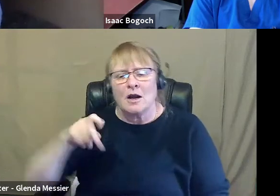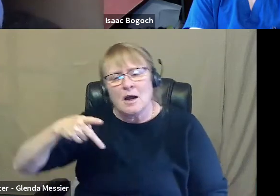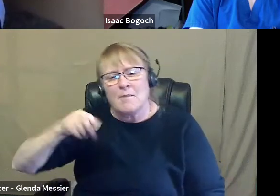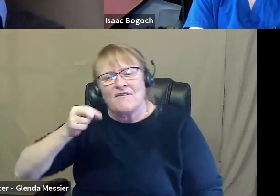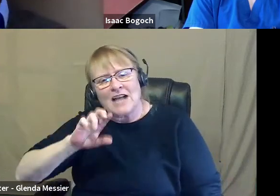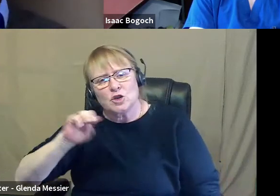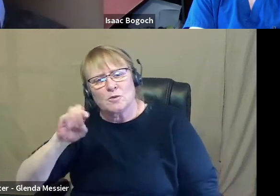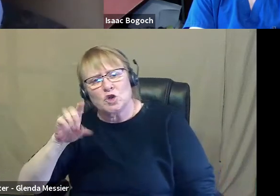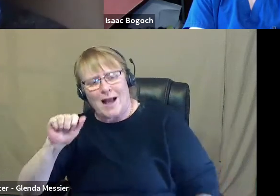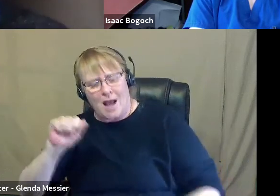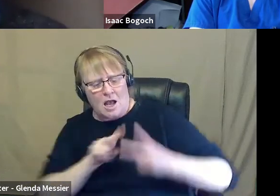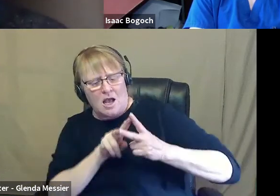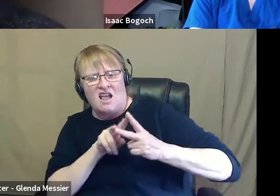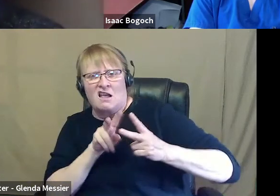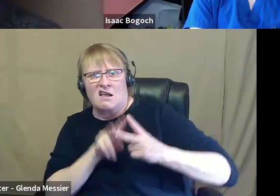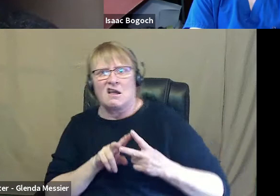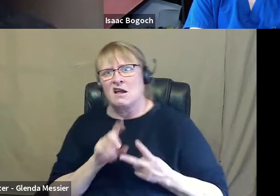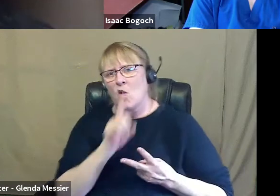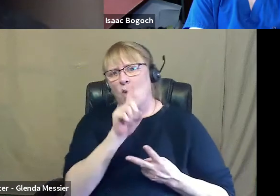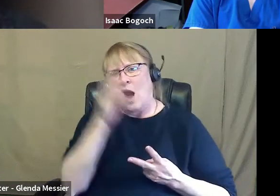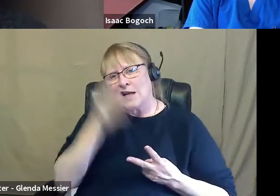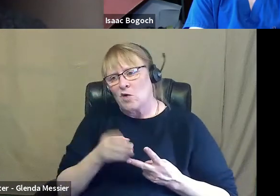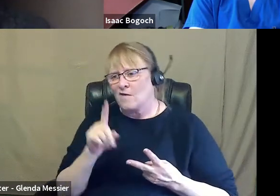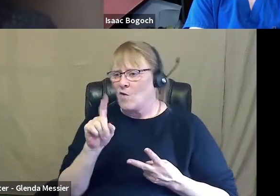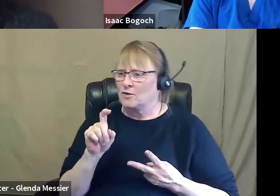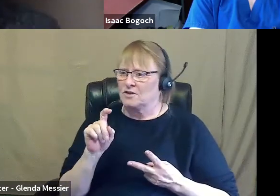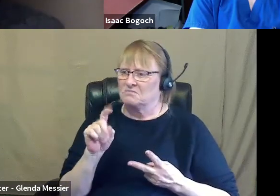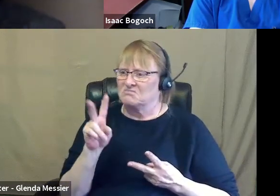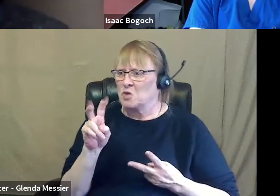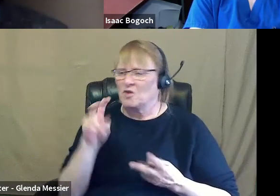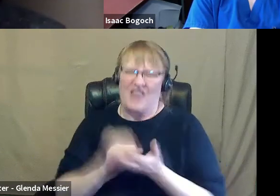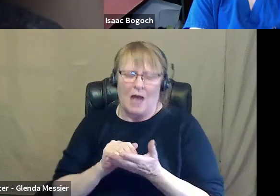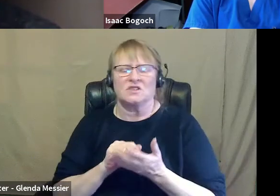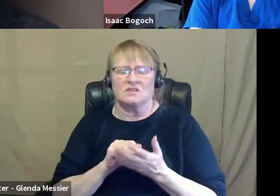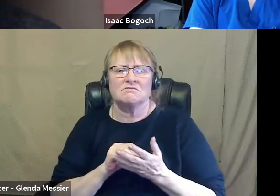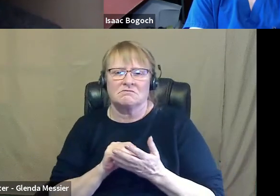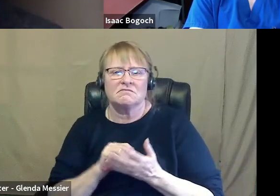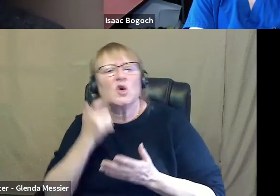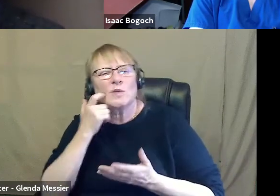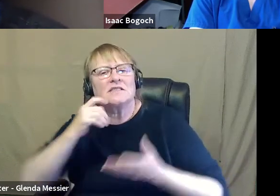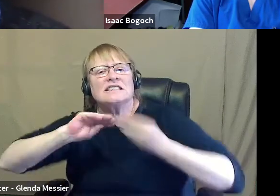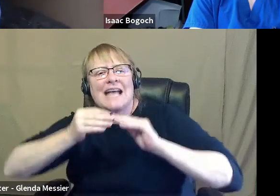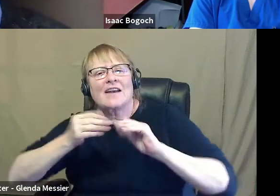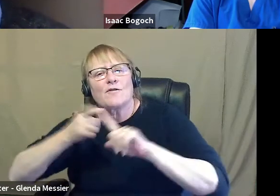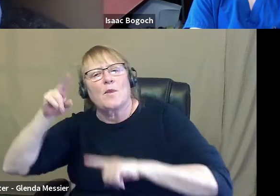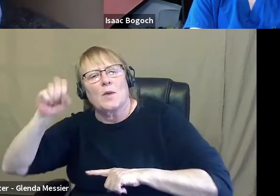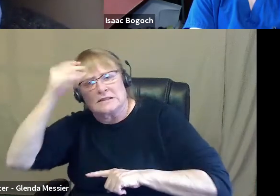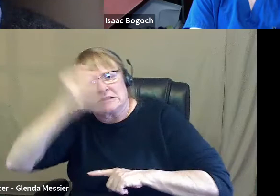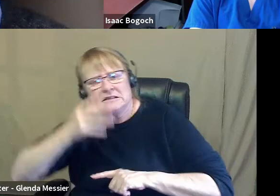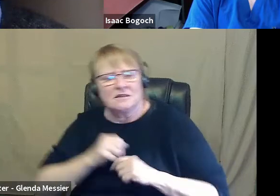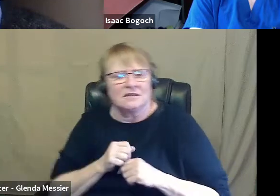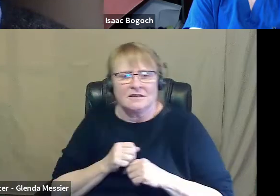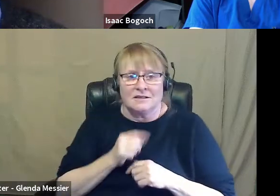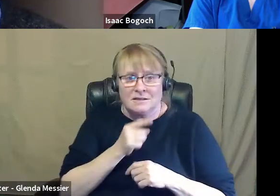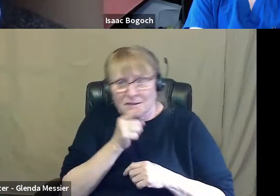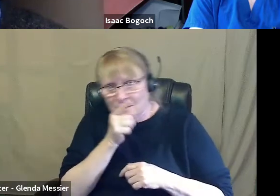somewhere in the 1 in 200 to 300,000 range, according to data that came out of the US quite early. Remember, no one is going to get this